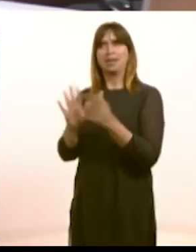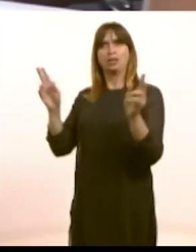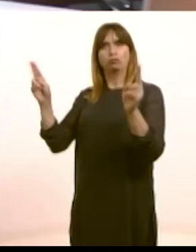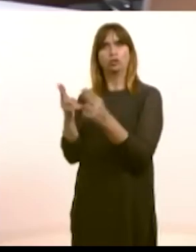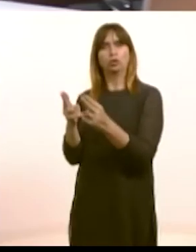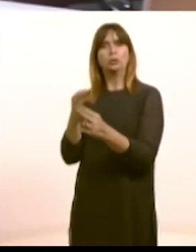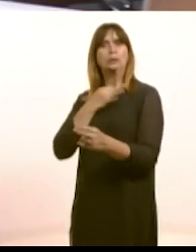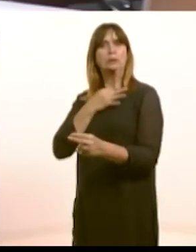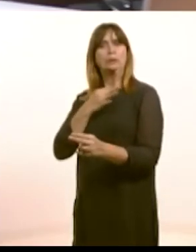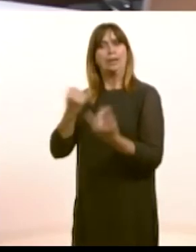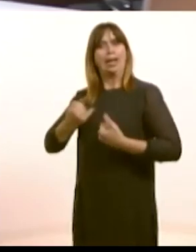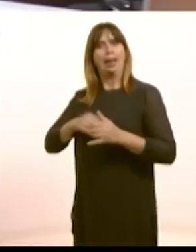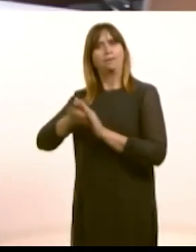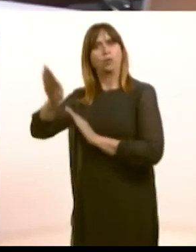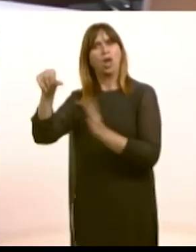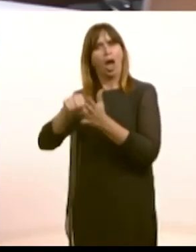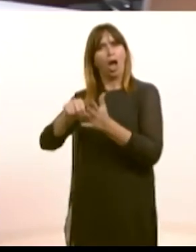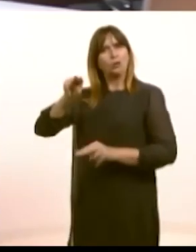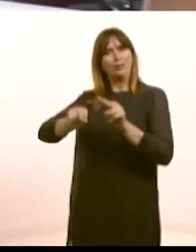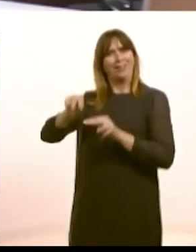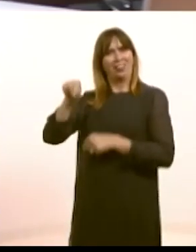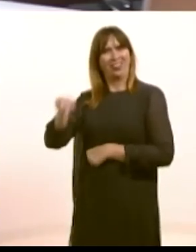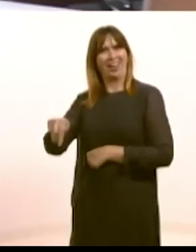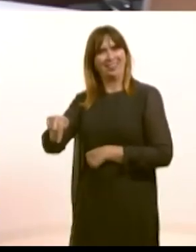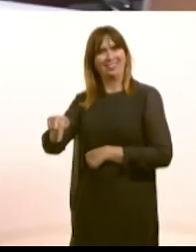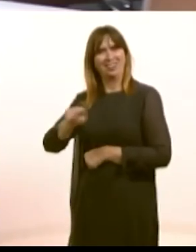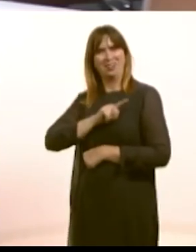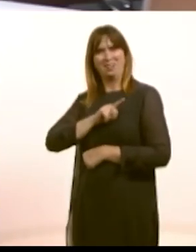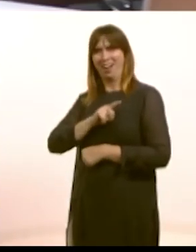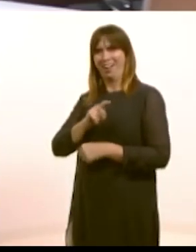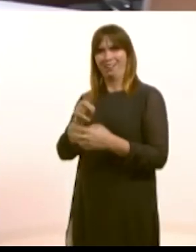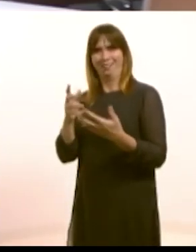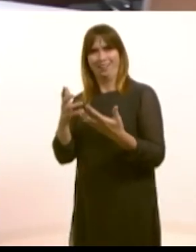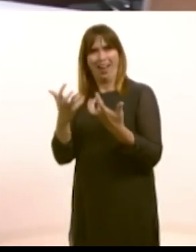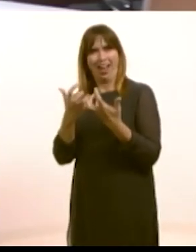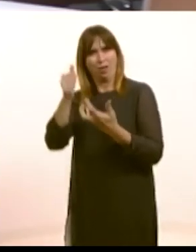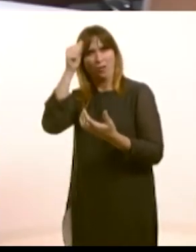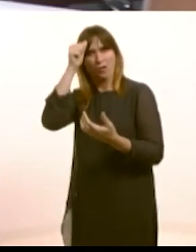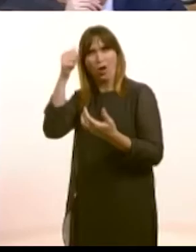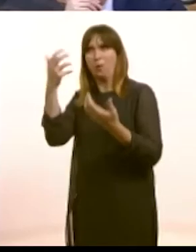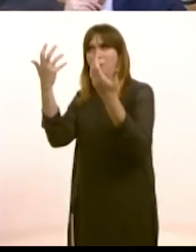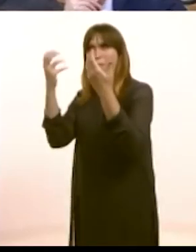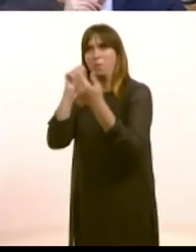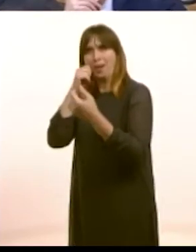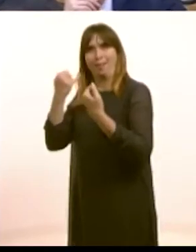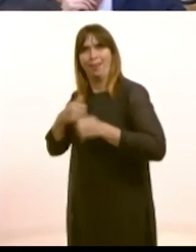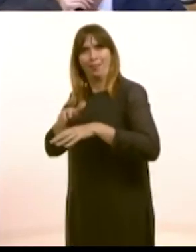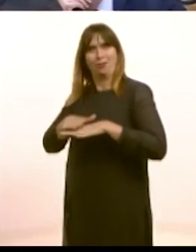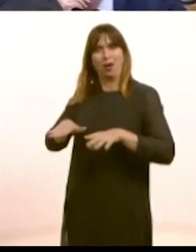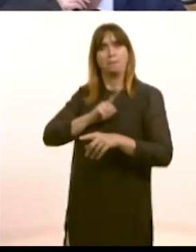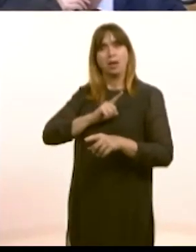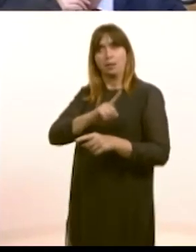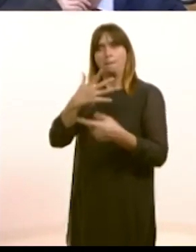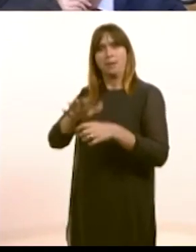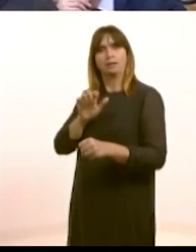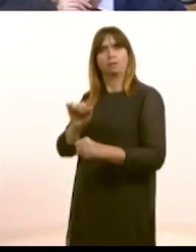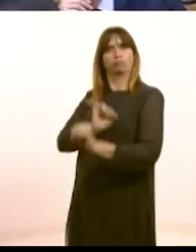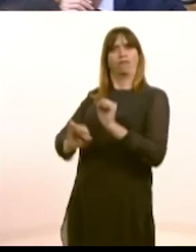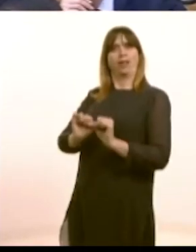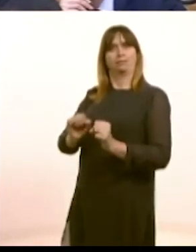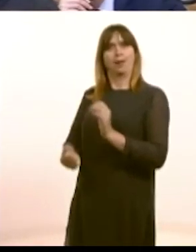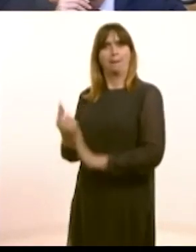that would have happened in the future? And of course they help to deal with the admission avoidance, so that more people don't have to go into hospital but have the